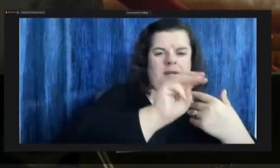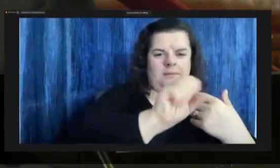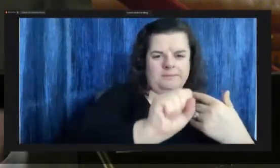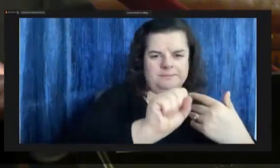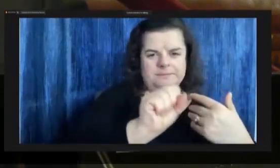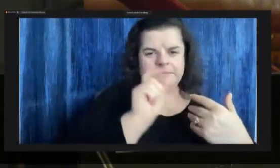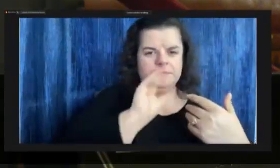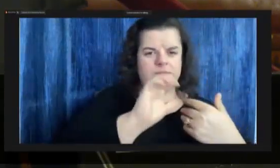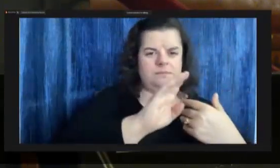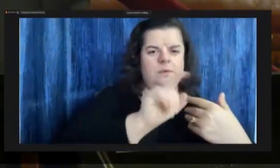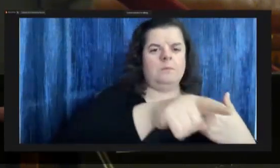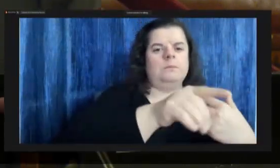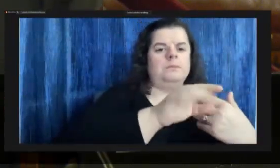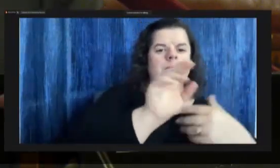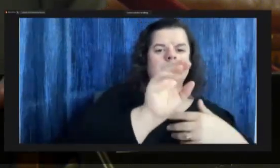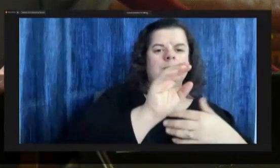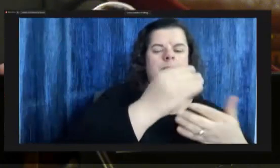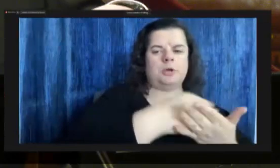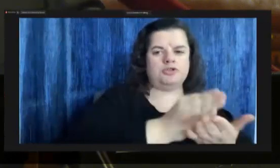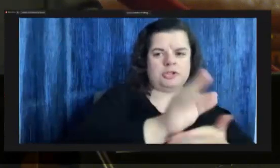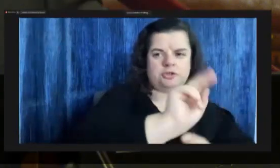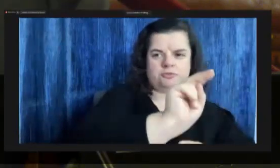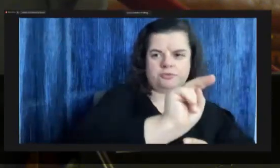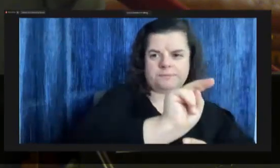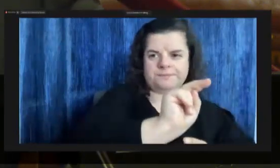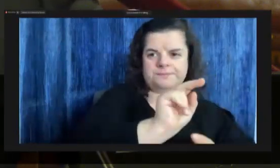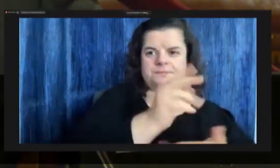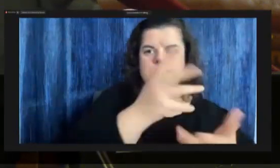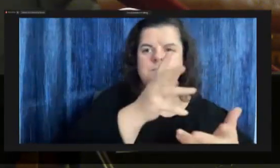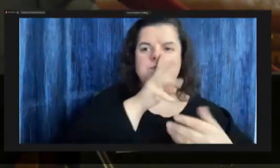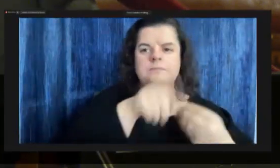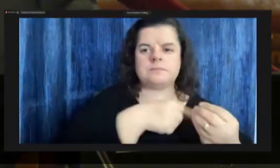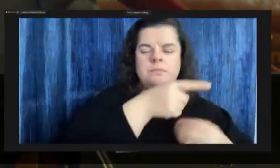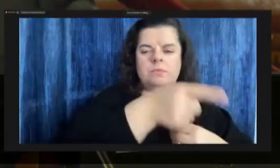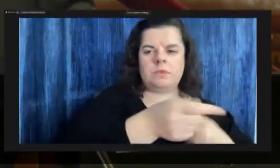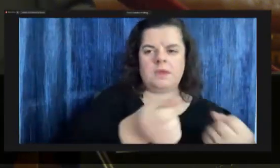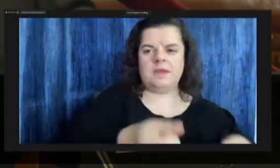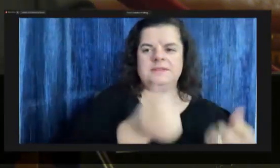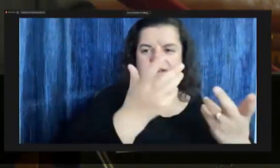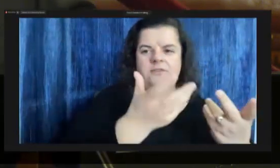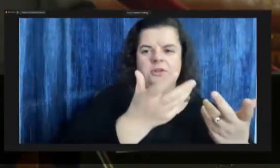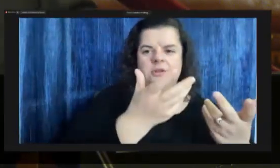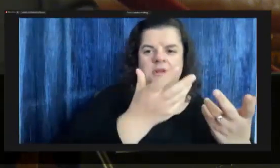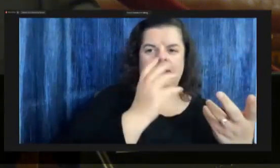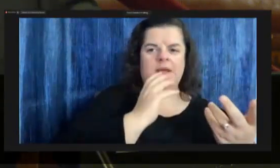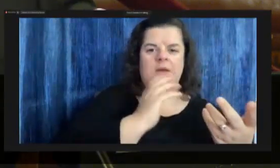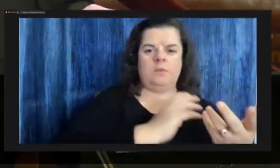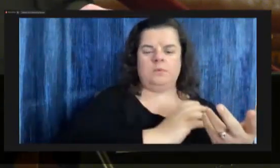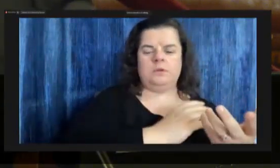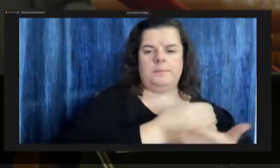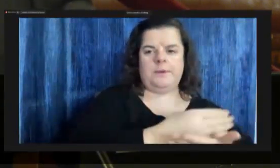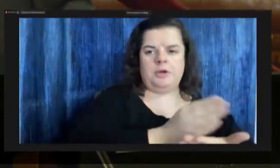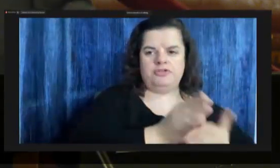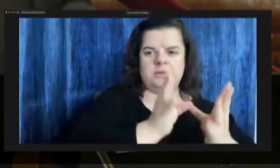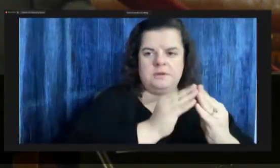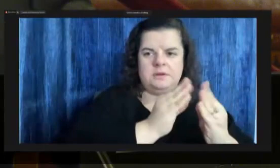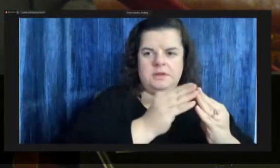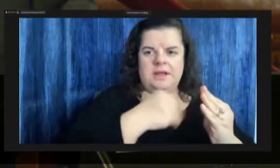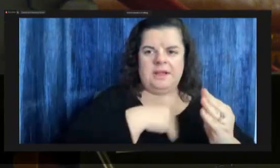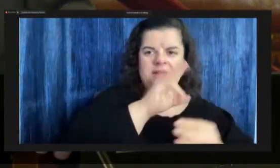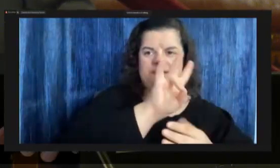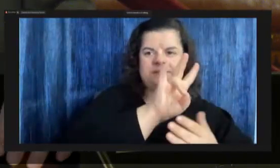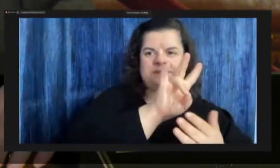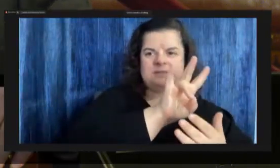is budget neutral. Because again, we've talked about this at several of the council budget hearings. There was $7